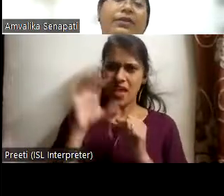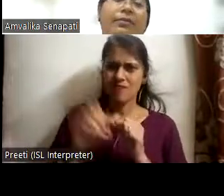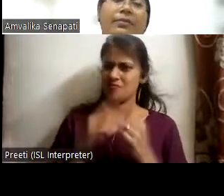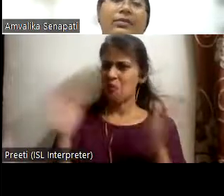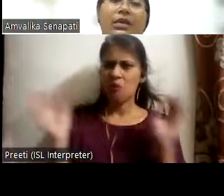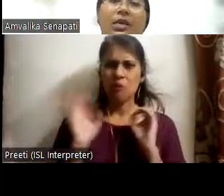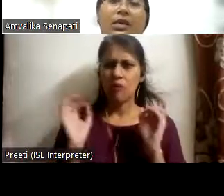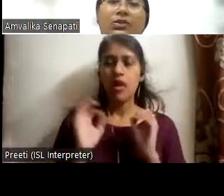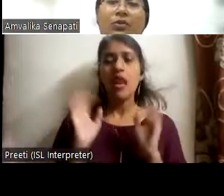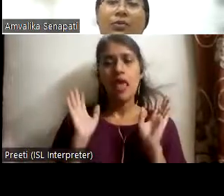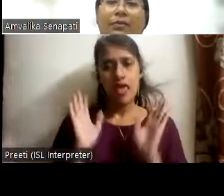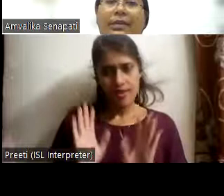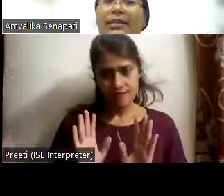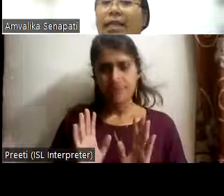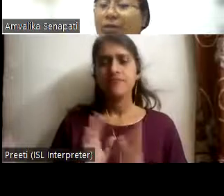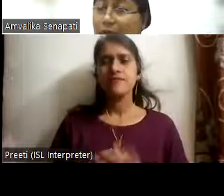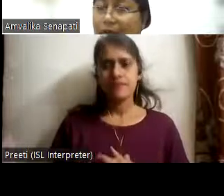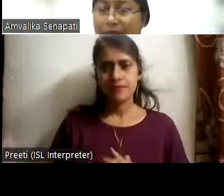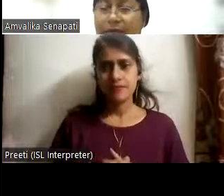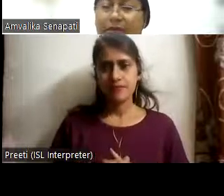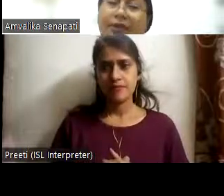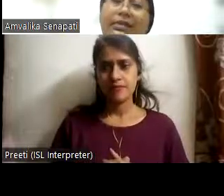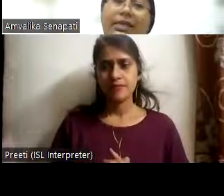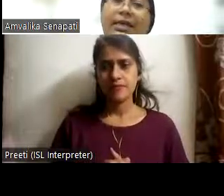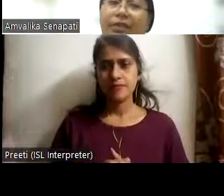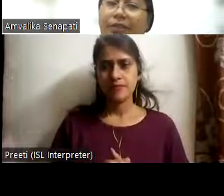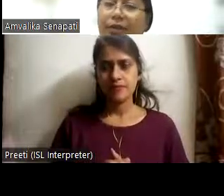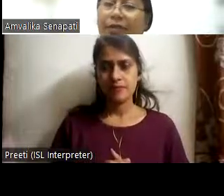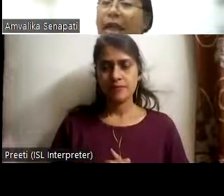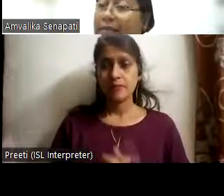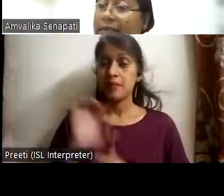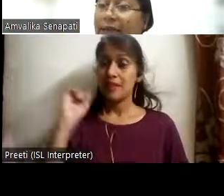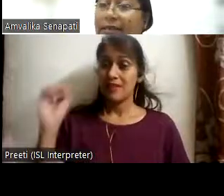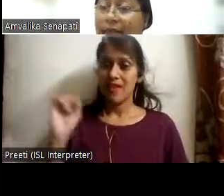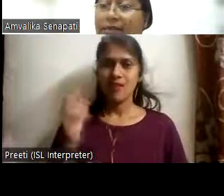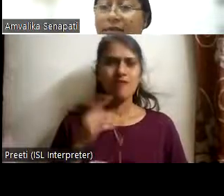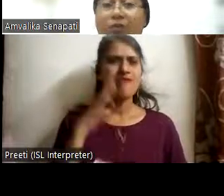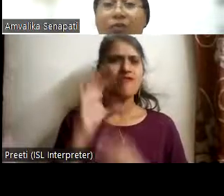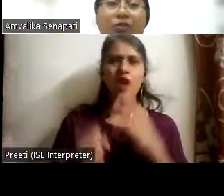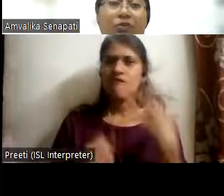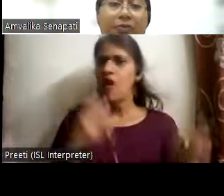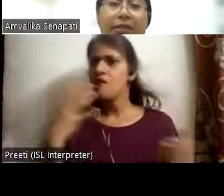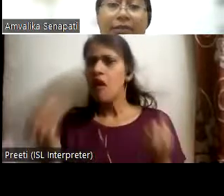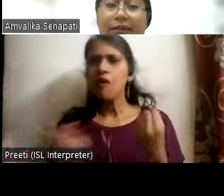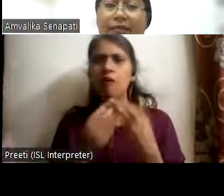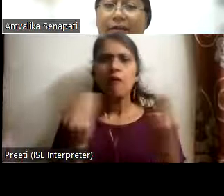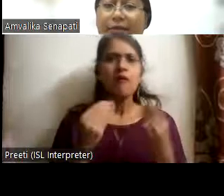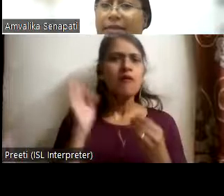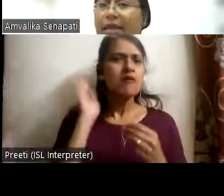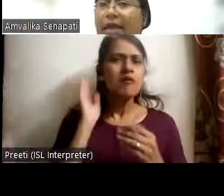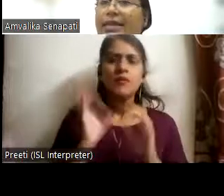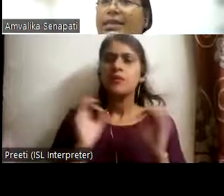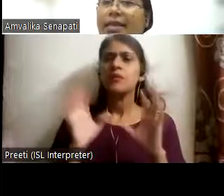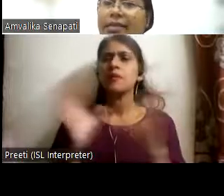with hearing impairment. So, but then they do have difficulty in identifying the hazards which could be there in the